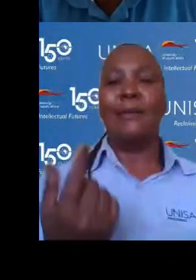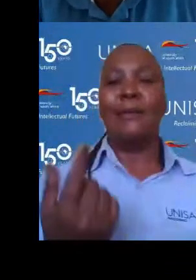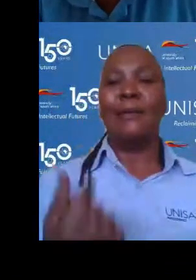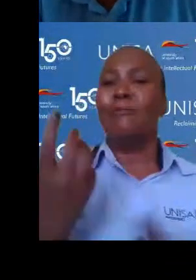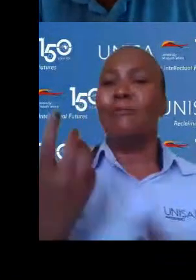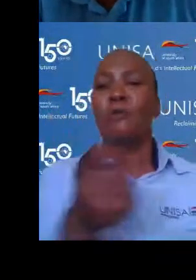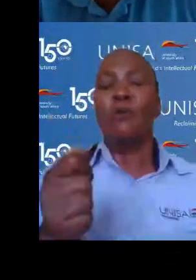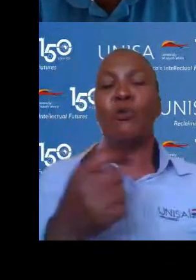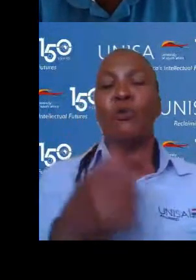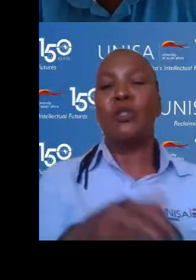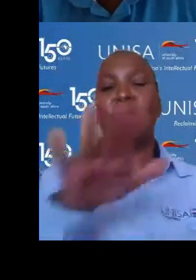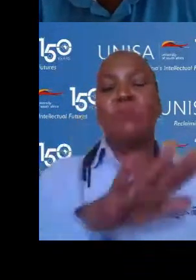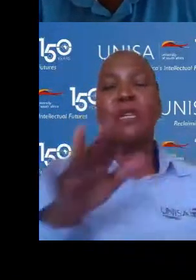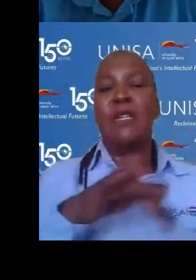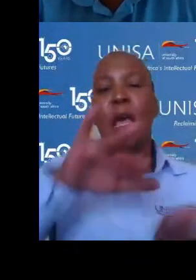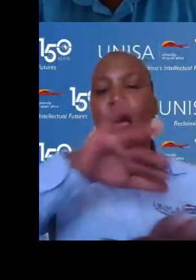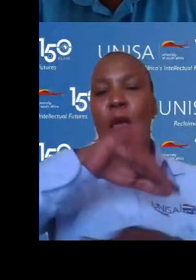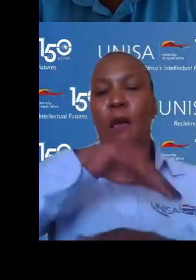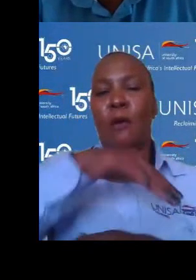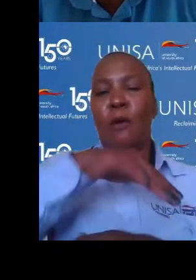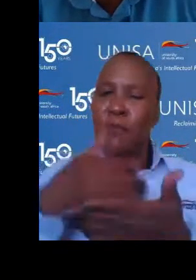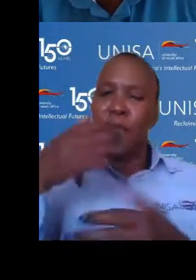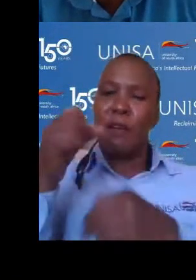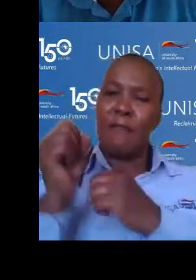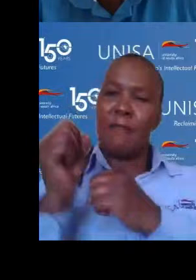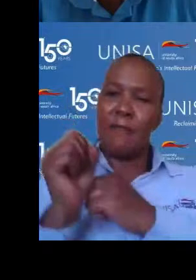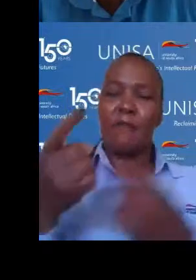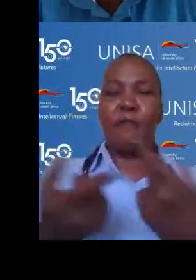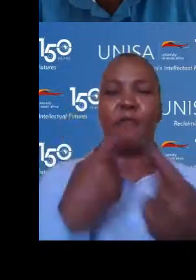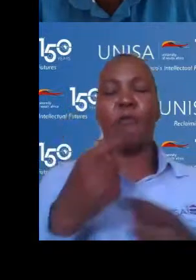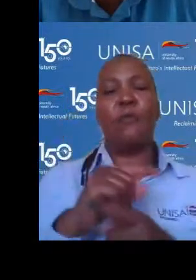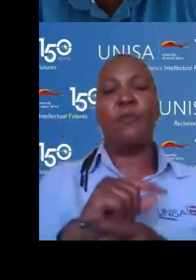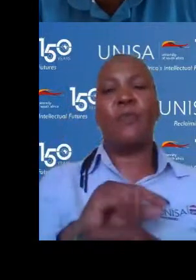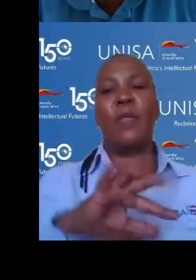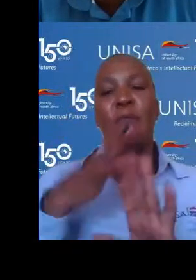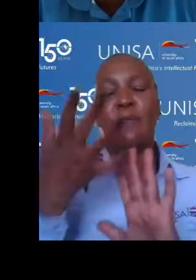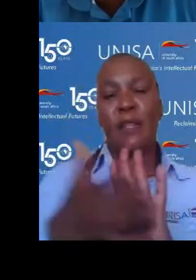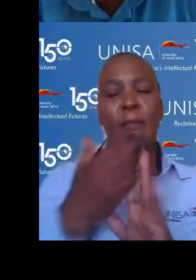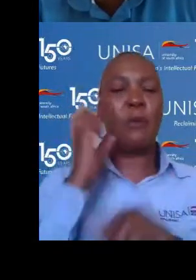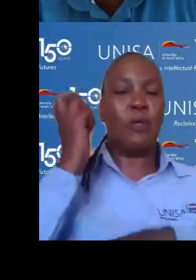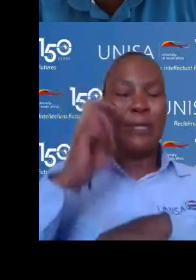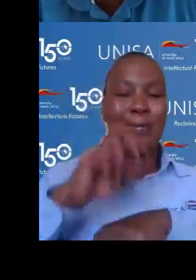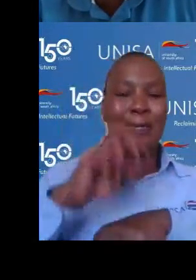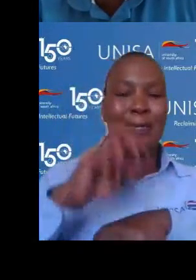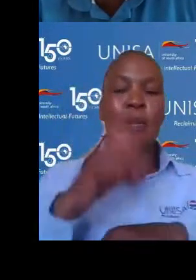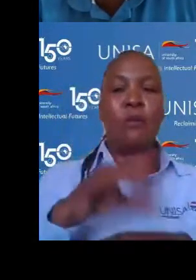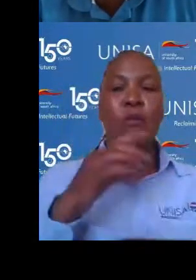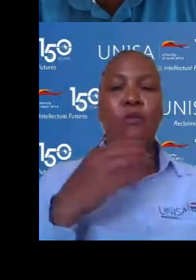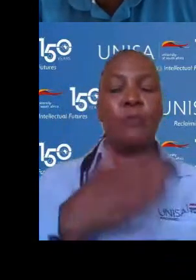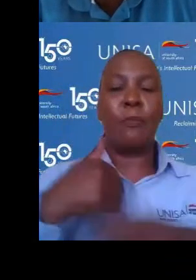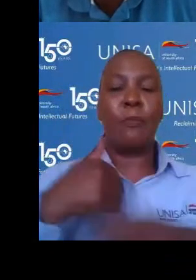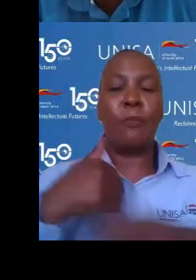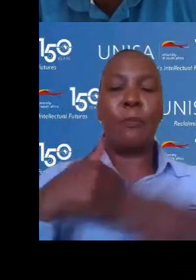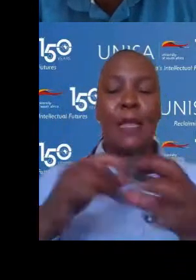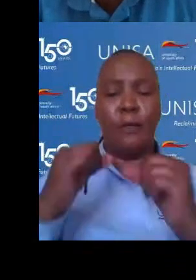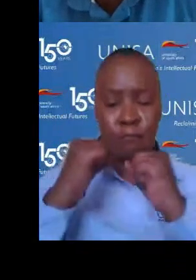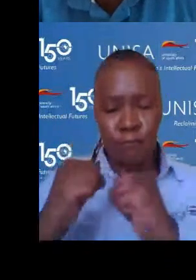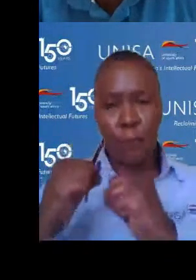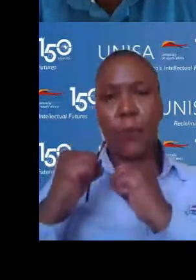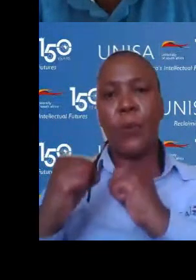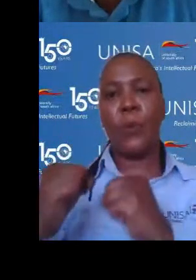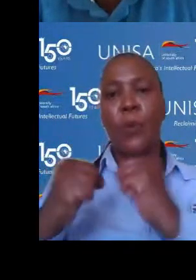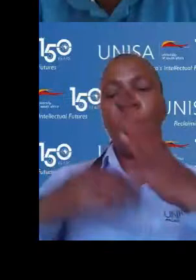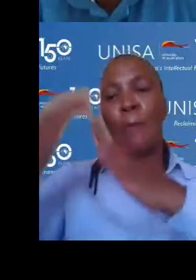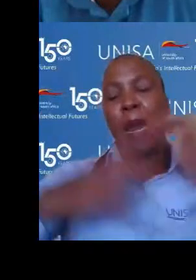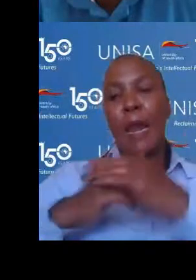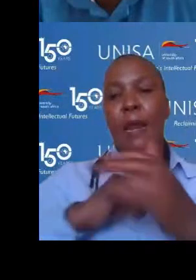away from everything you are used to. So you might need to build that resilience and building your mental strength